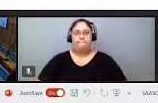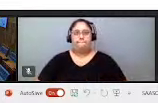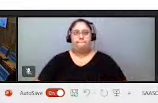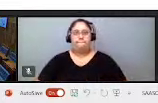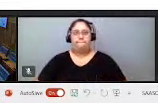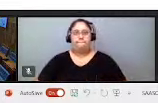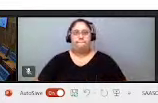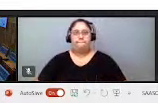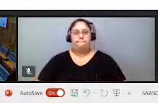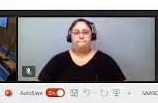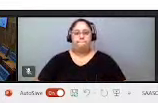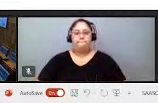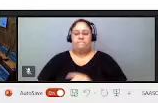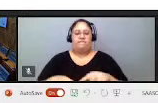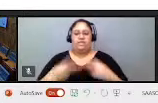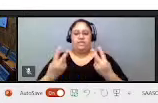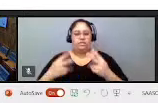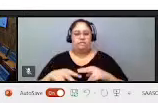out